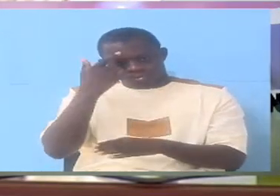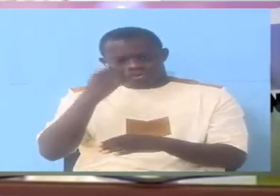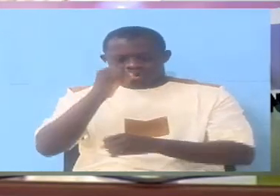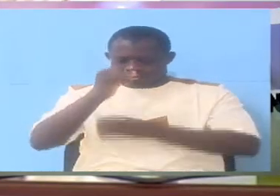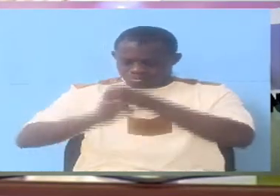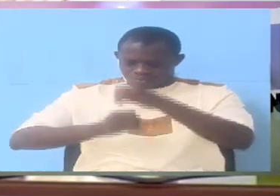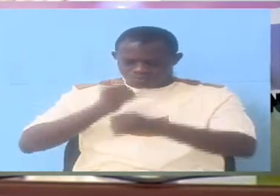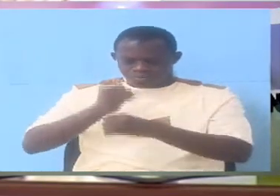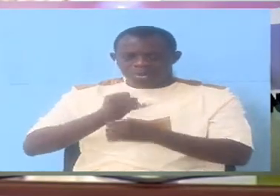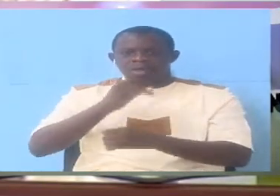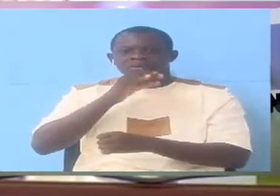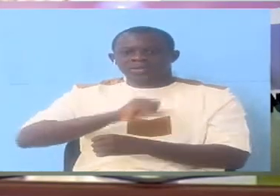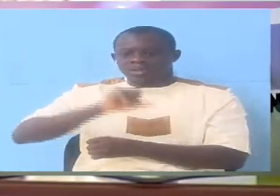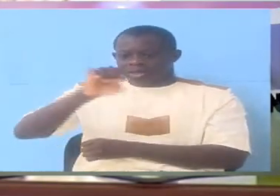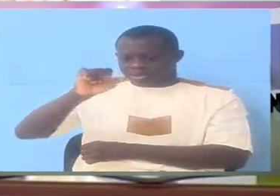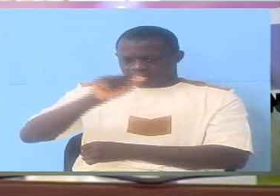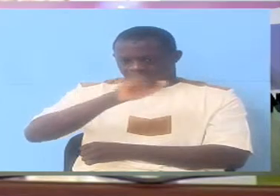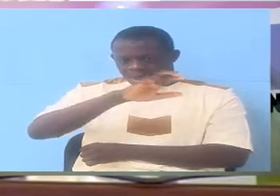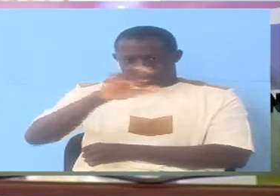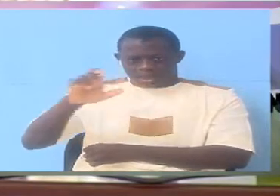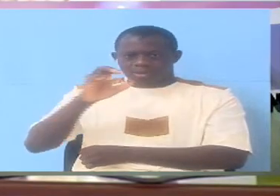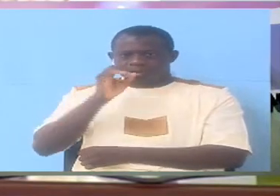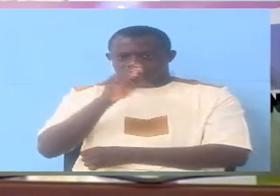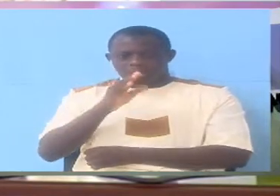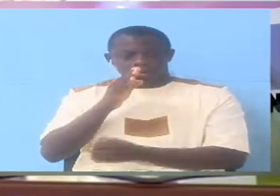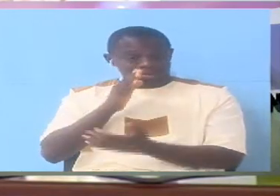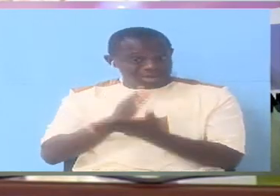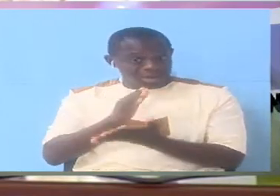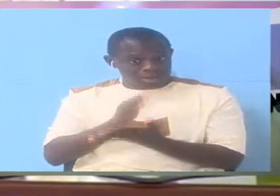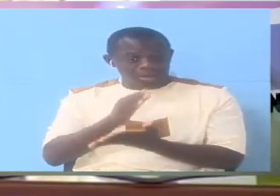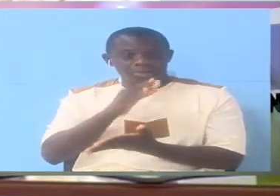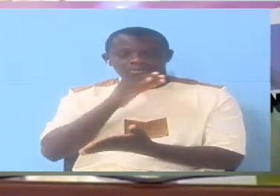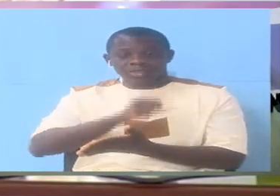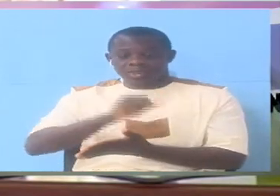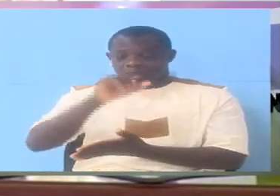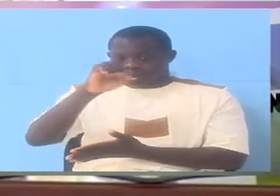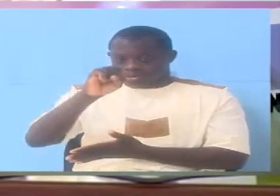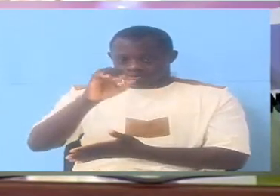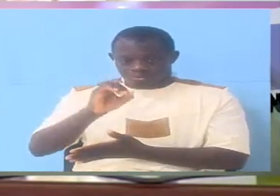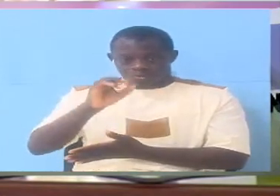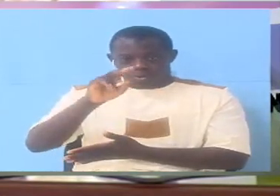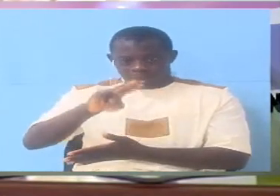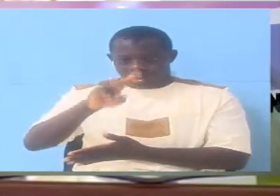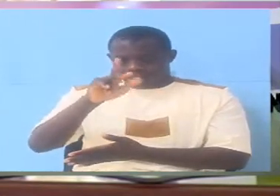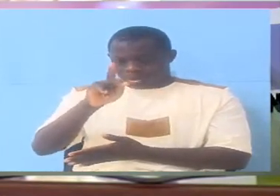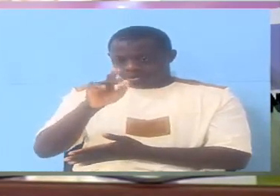Mr. Sarr did say that he was certain that Mr. Sonko